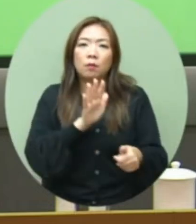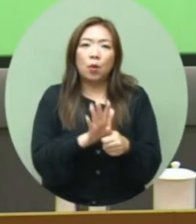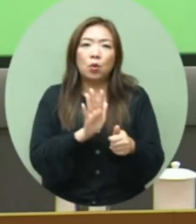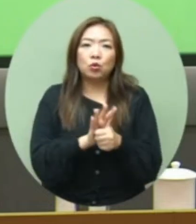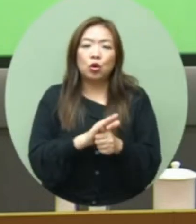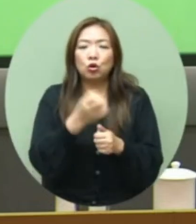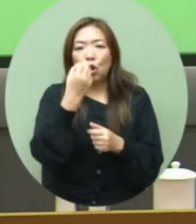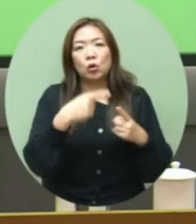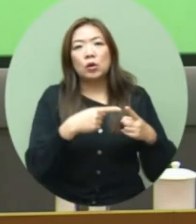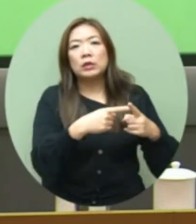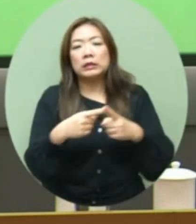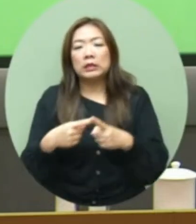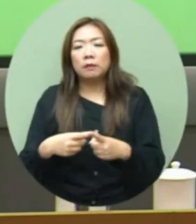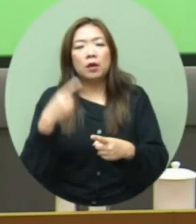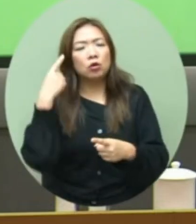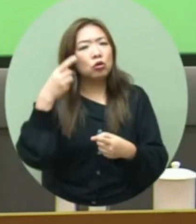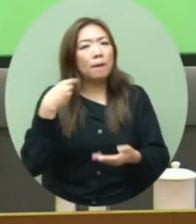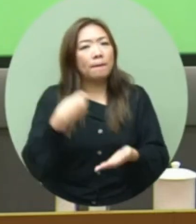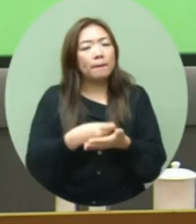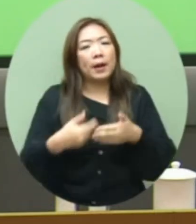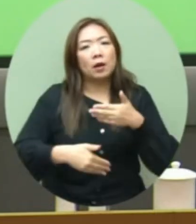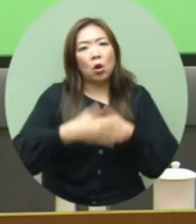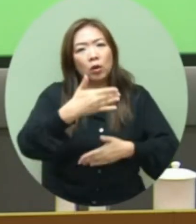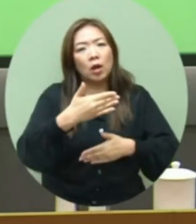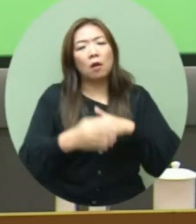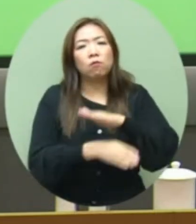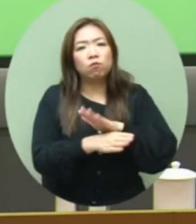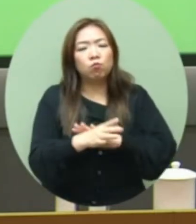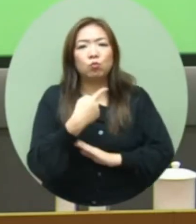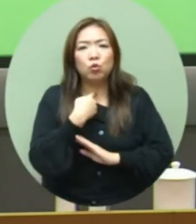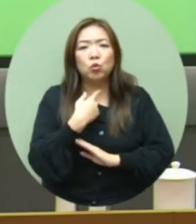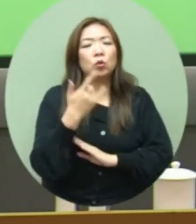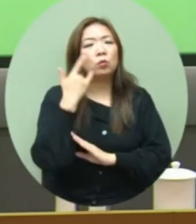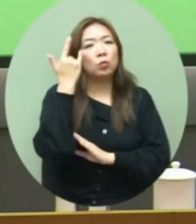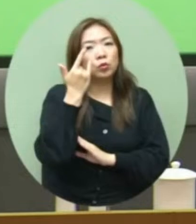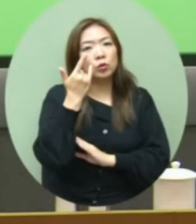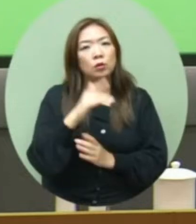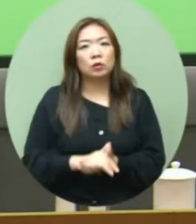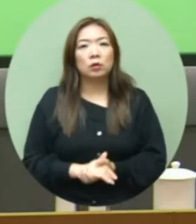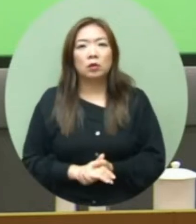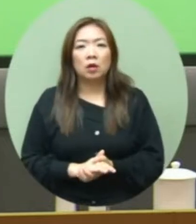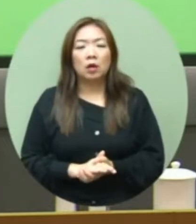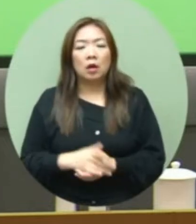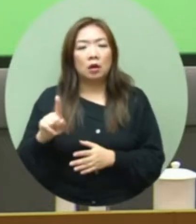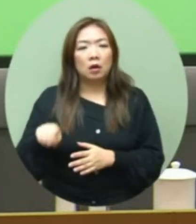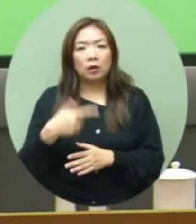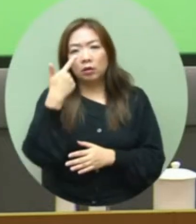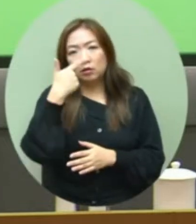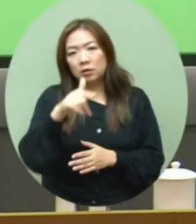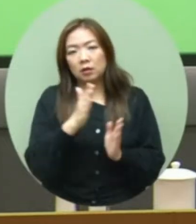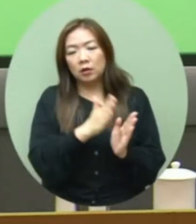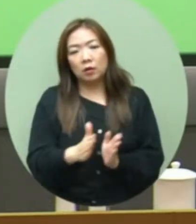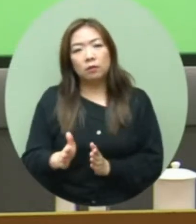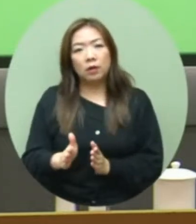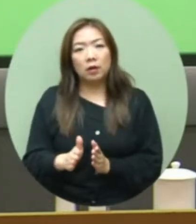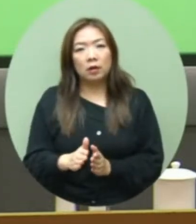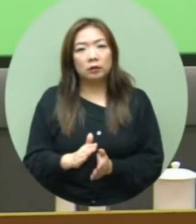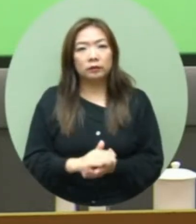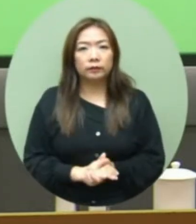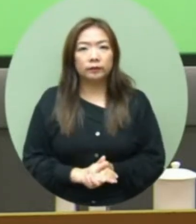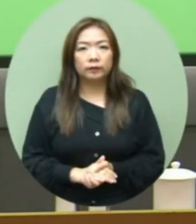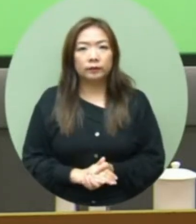capital. At the same time, we don't want the public to be barred from housing.